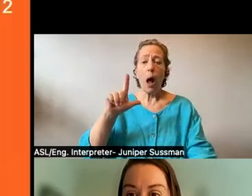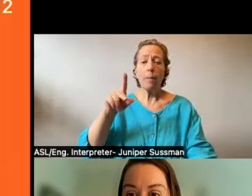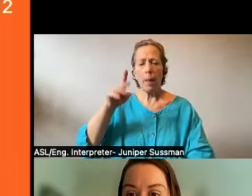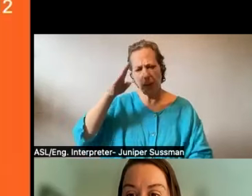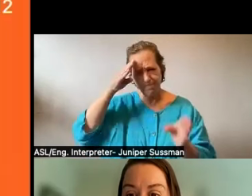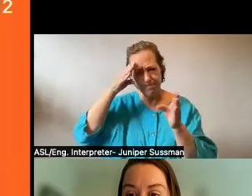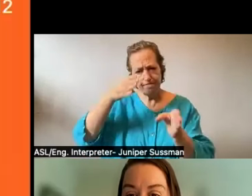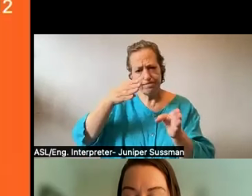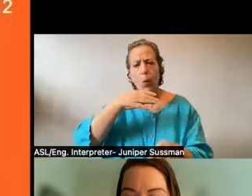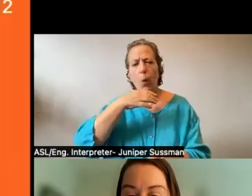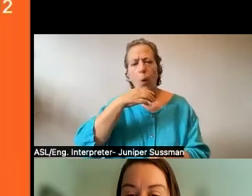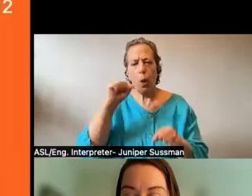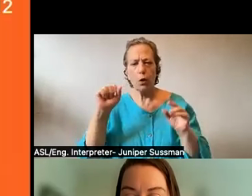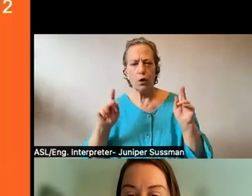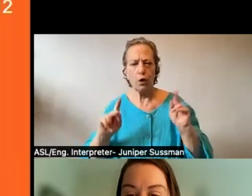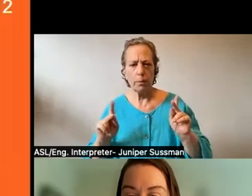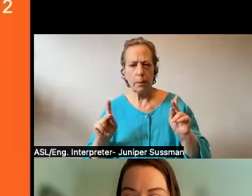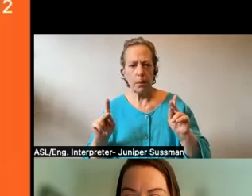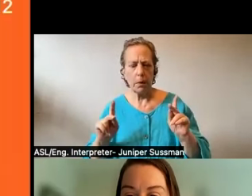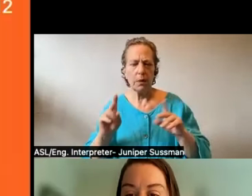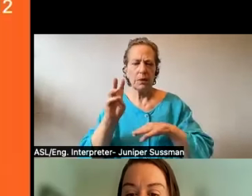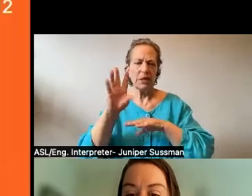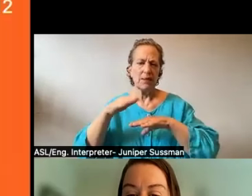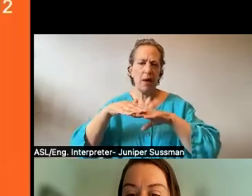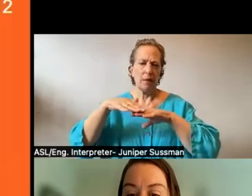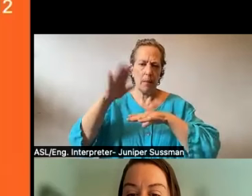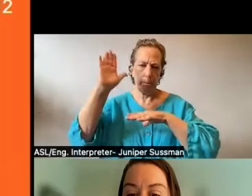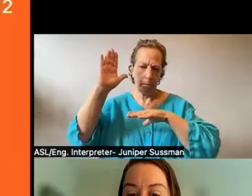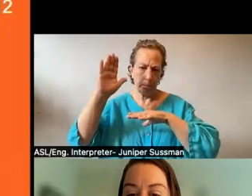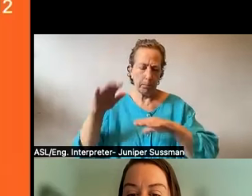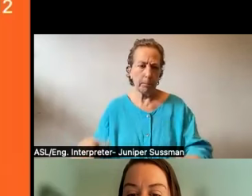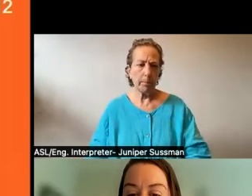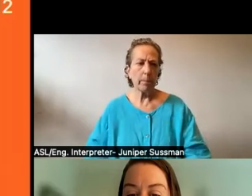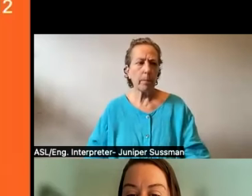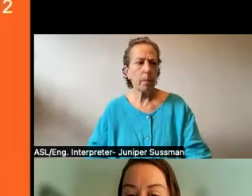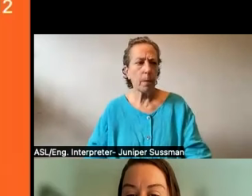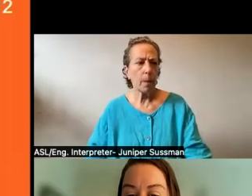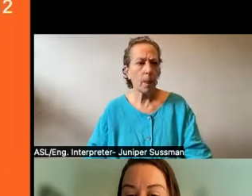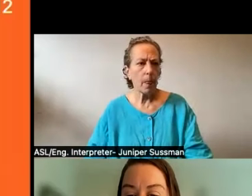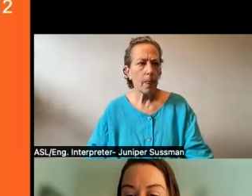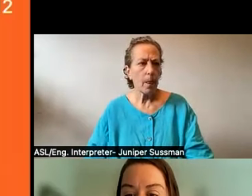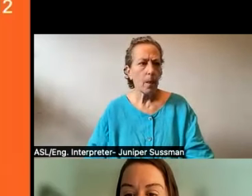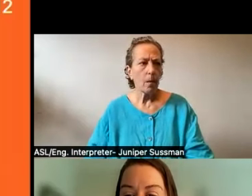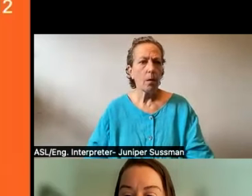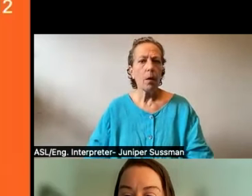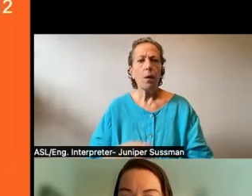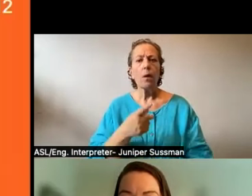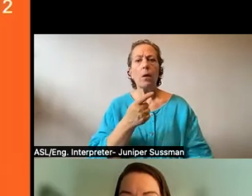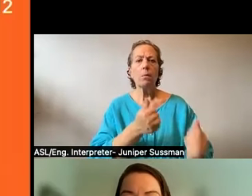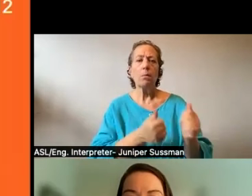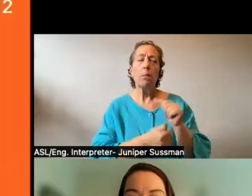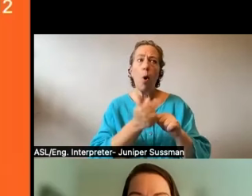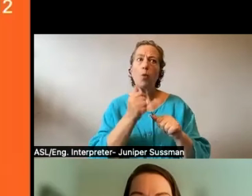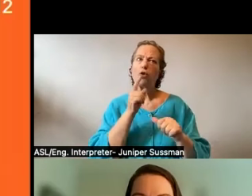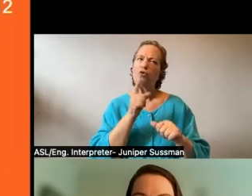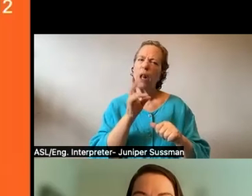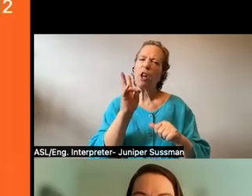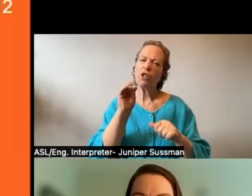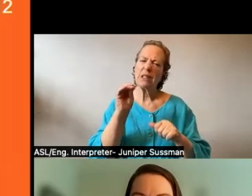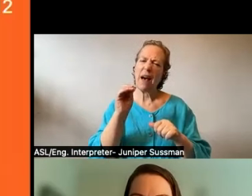the folks we work with are 65 and older, although the vast majority of them are, really 70 and older.